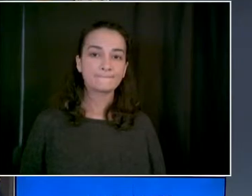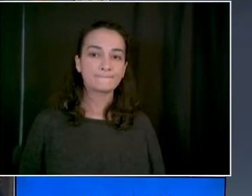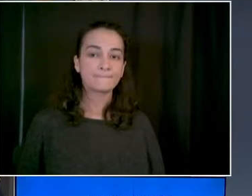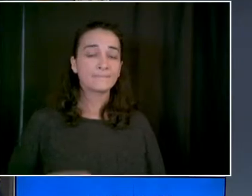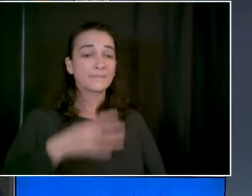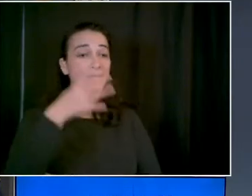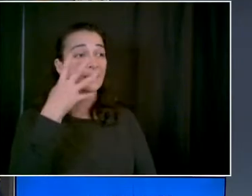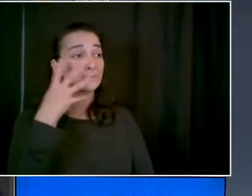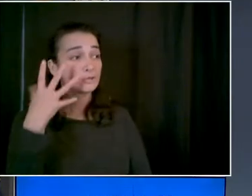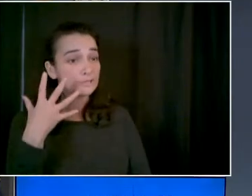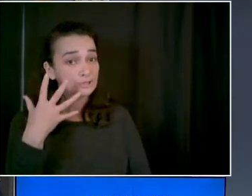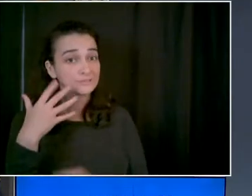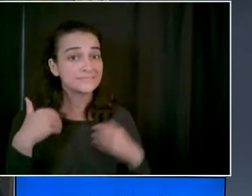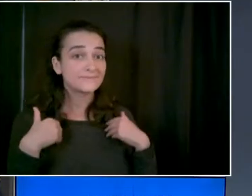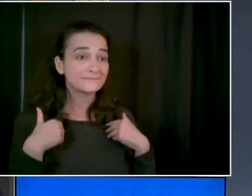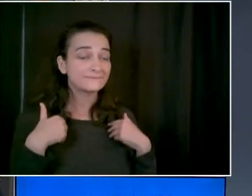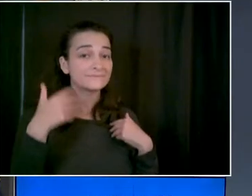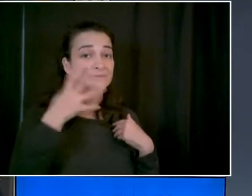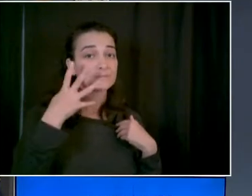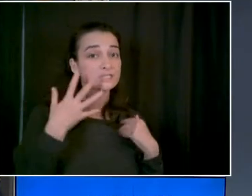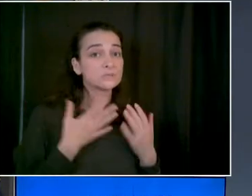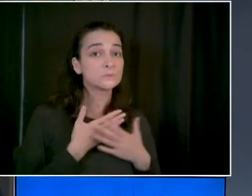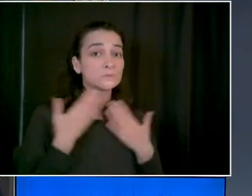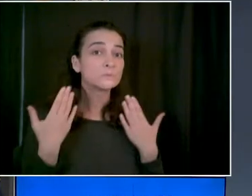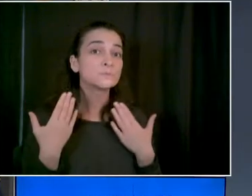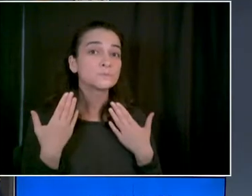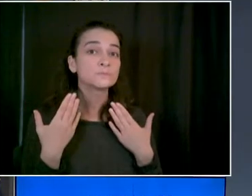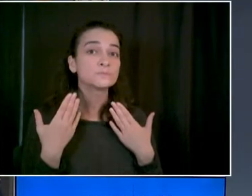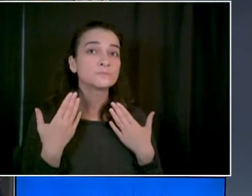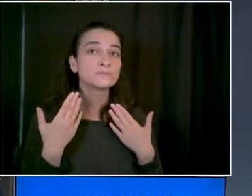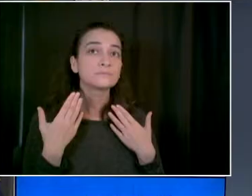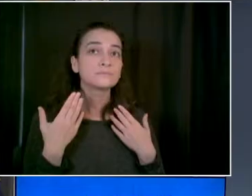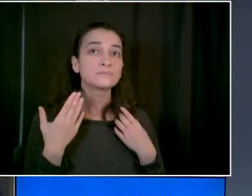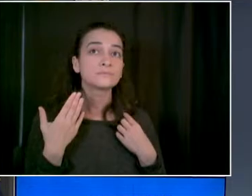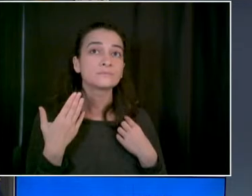he or any federal partners come to the NYPD seeking information